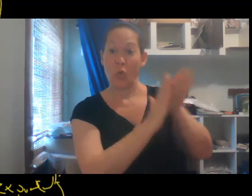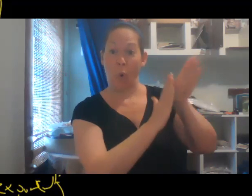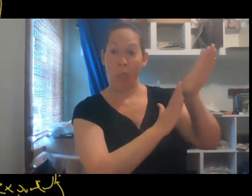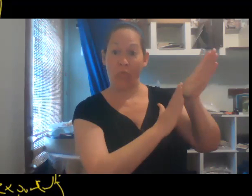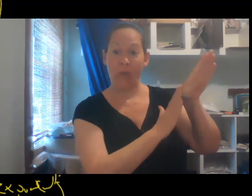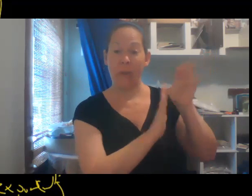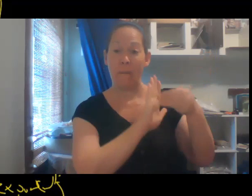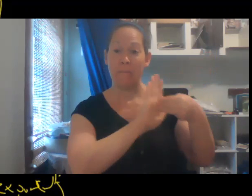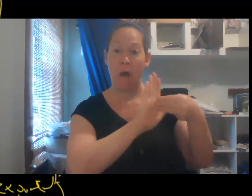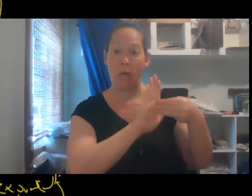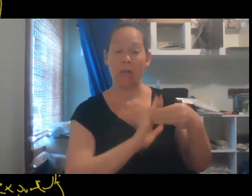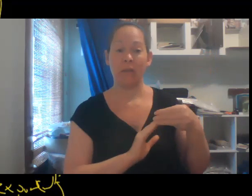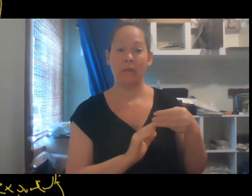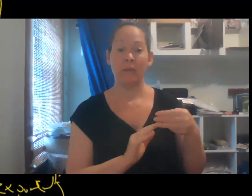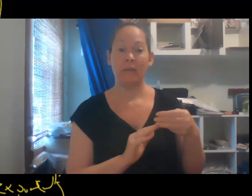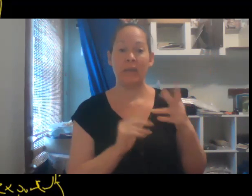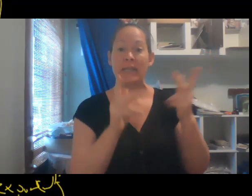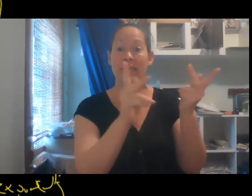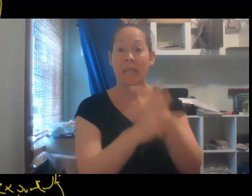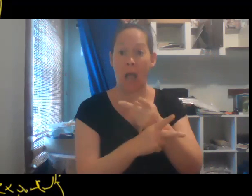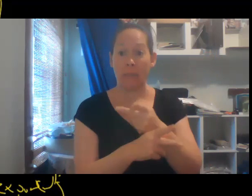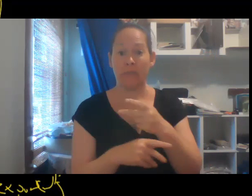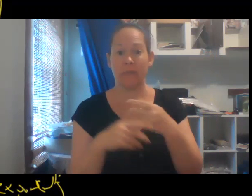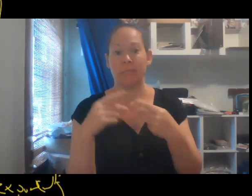And I'm going to take it times some,